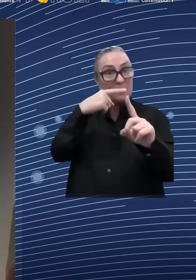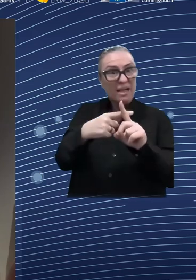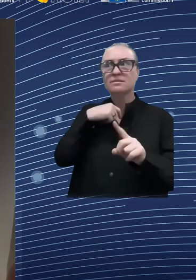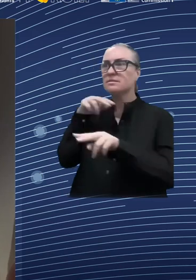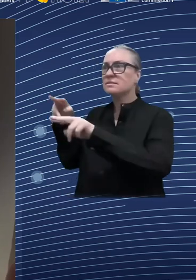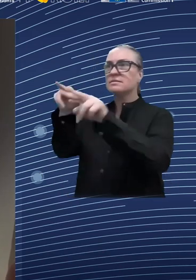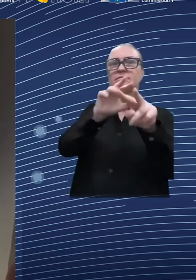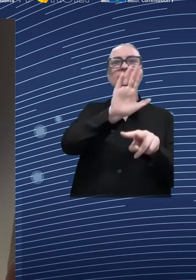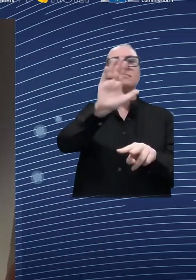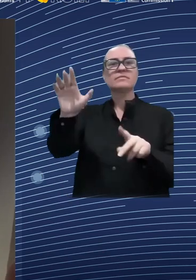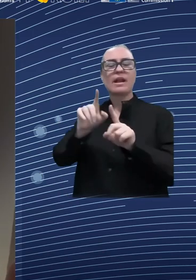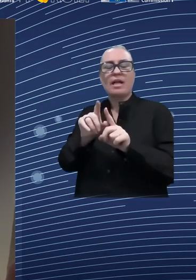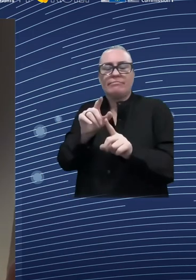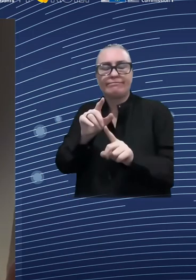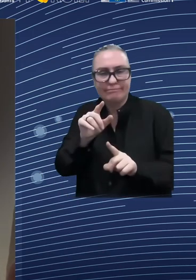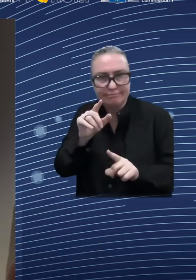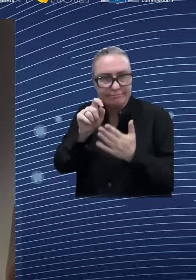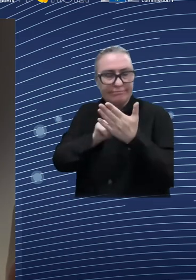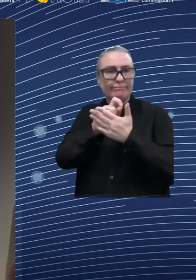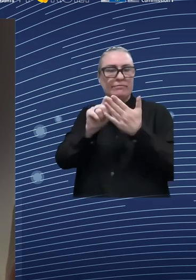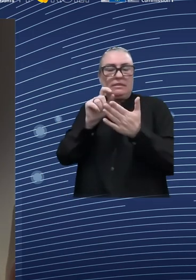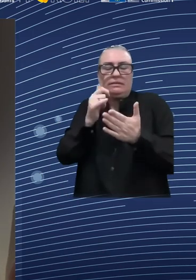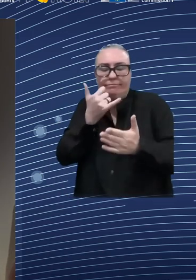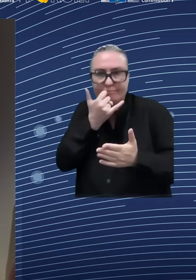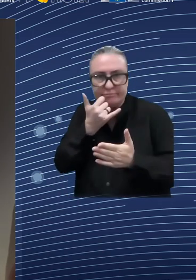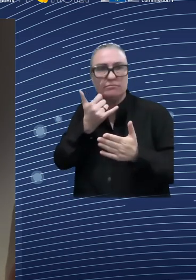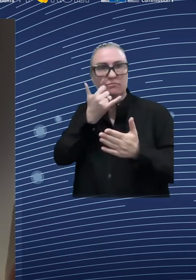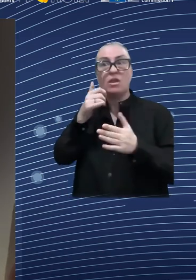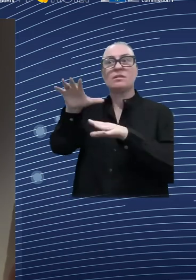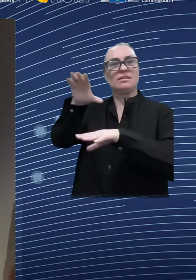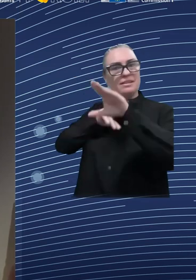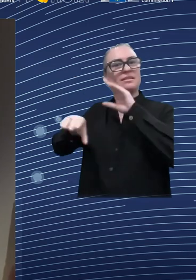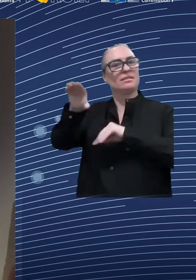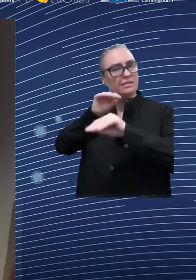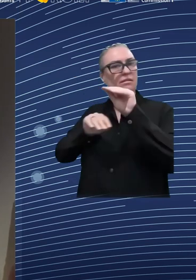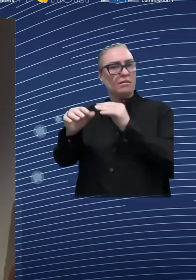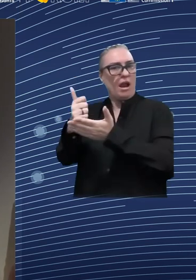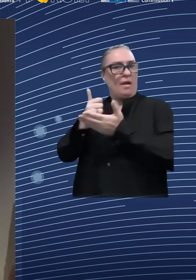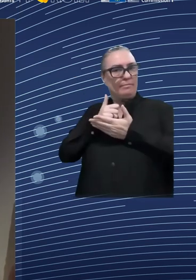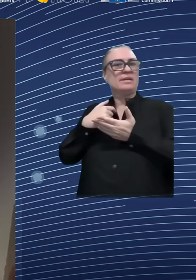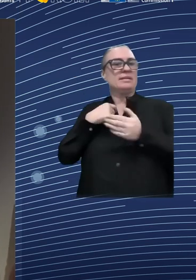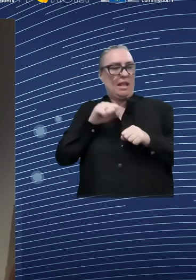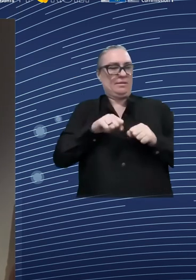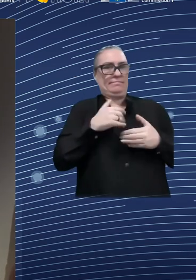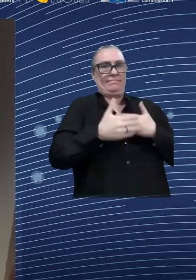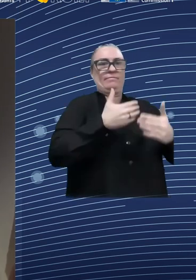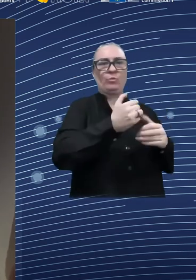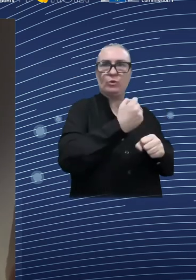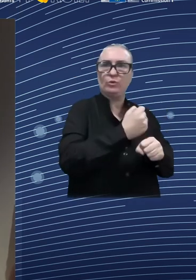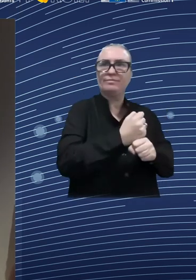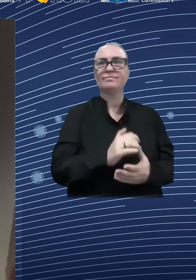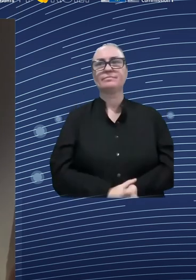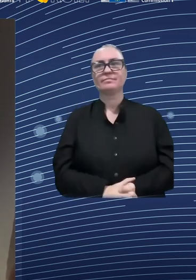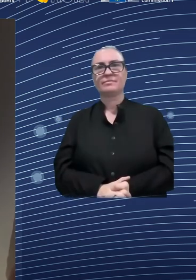also mistakes, then we can learn together, do things better. It's quite an American Californian philosophy, isn't it?